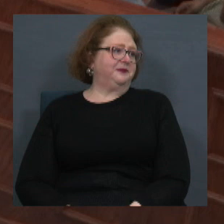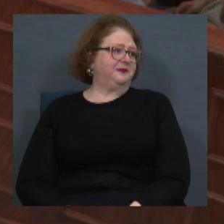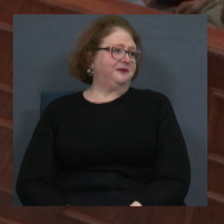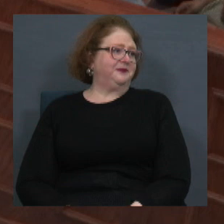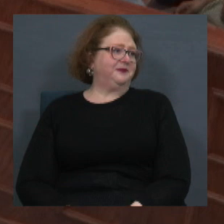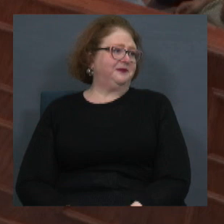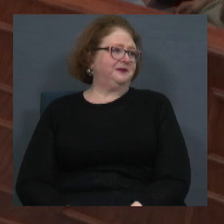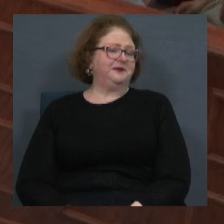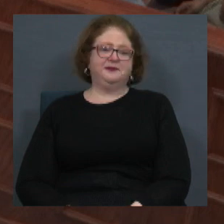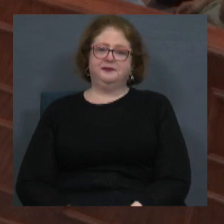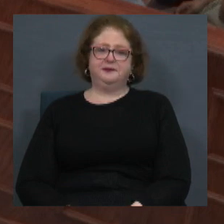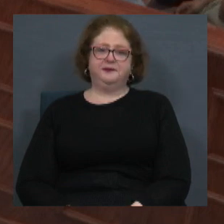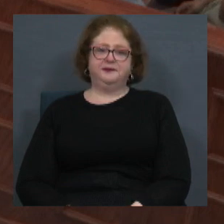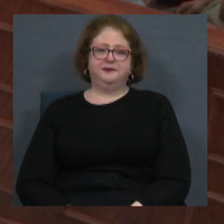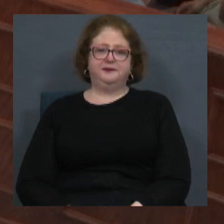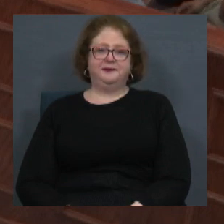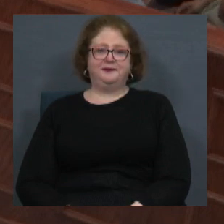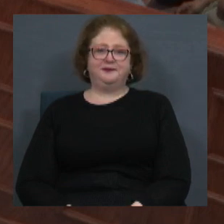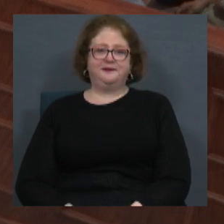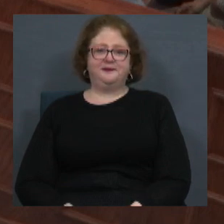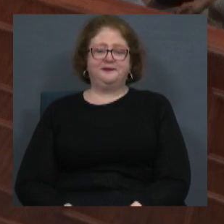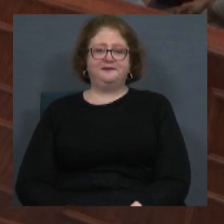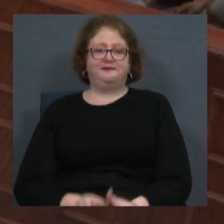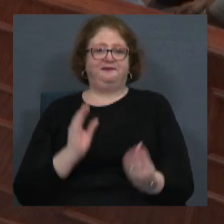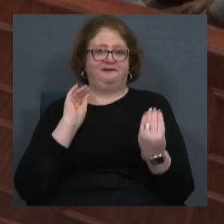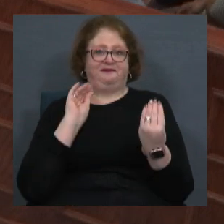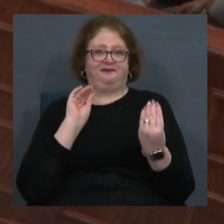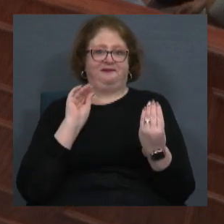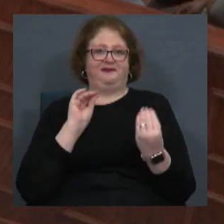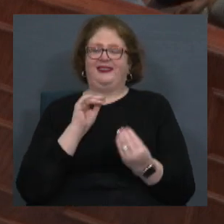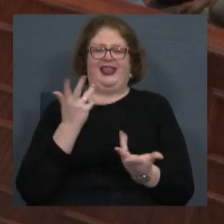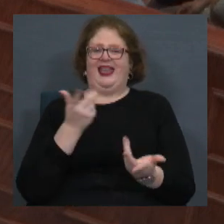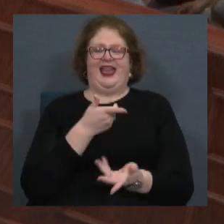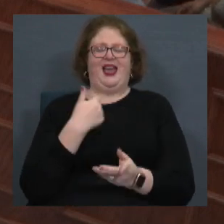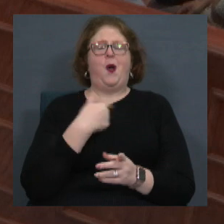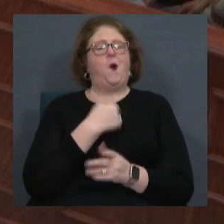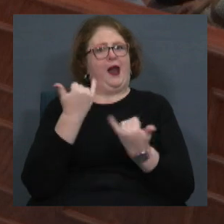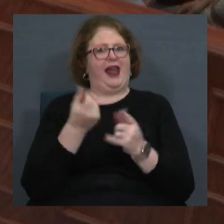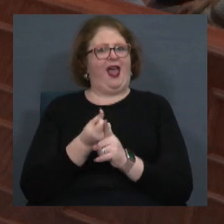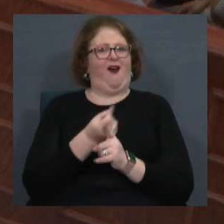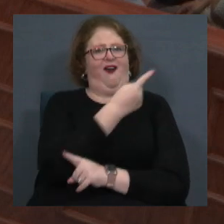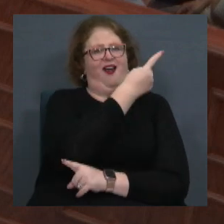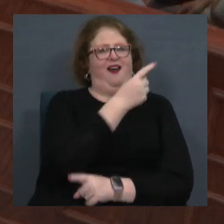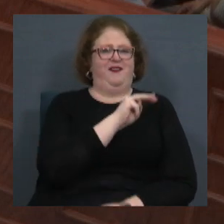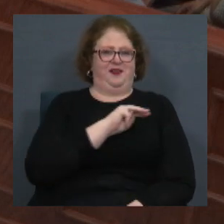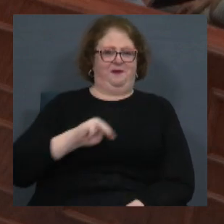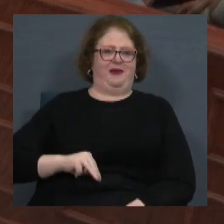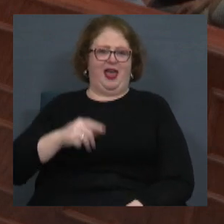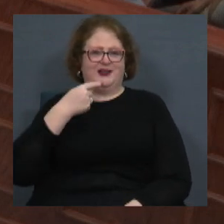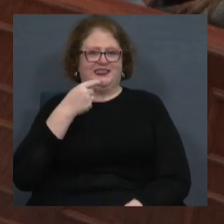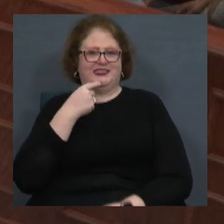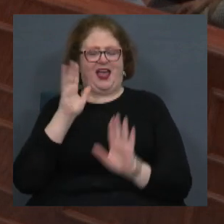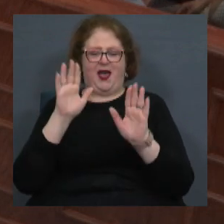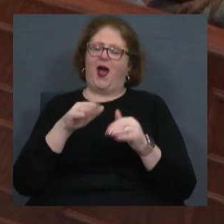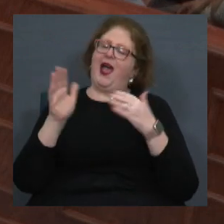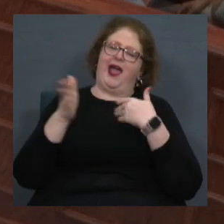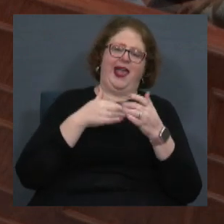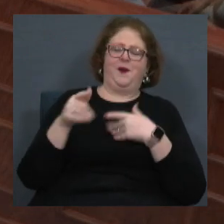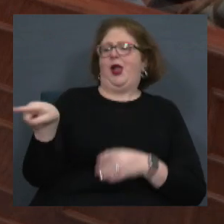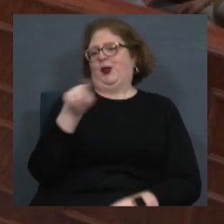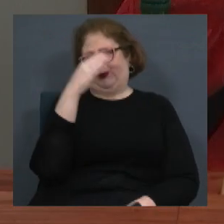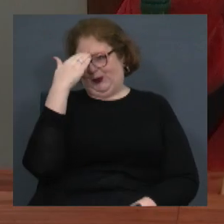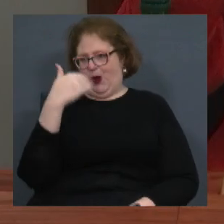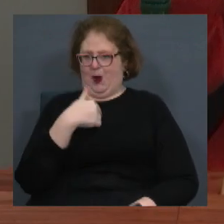when he's at the Mayflower. I thought it was funny. Okay, we're off the rails now. Okay, all right, never mind. Okay, y'all know me by now.